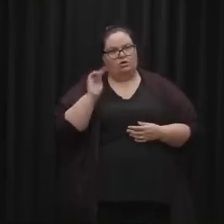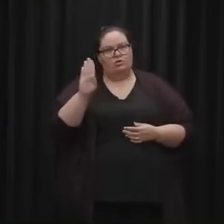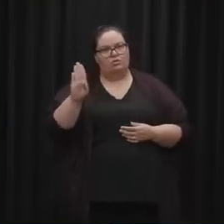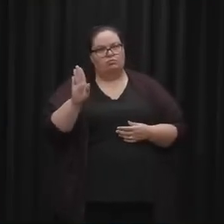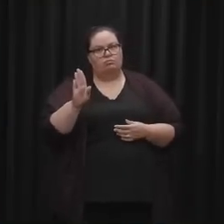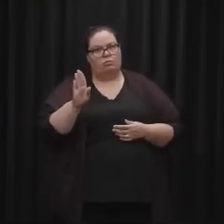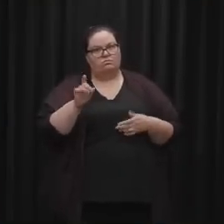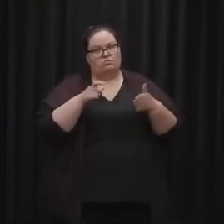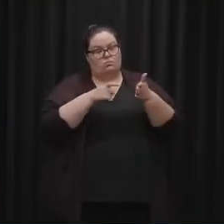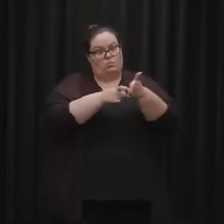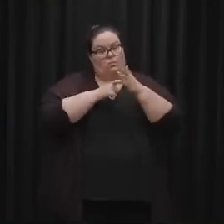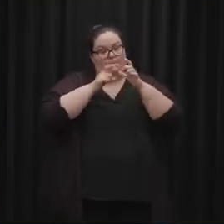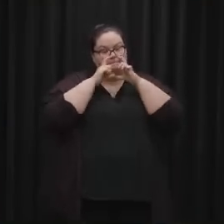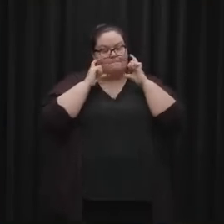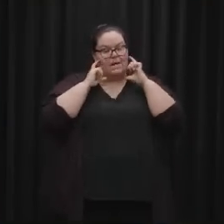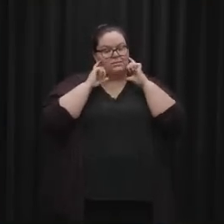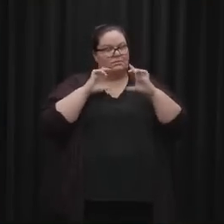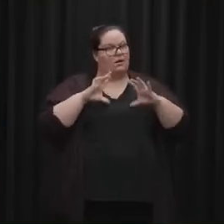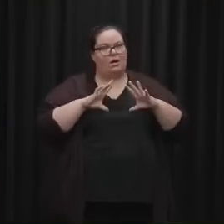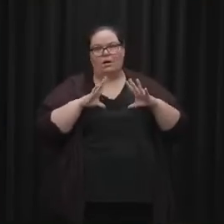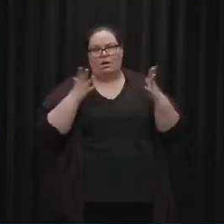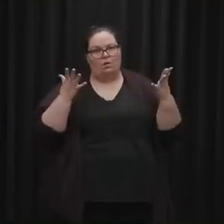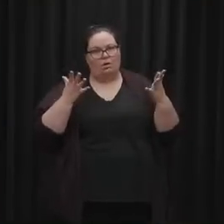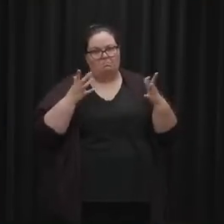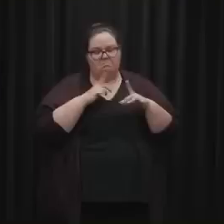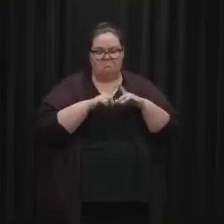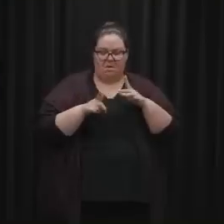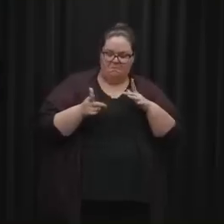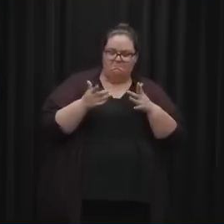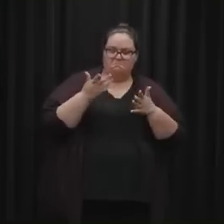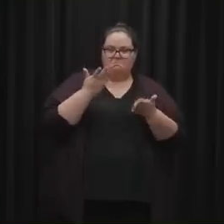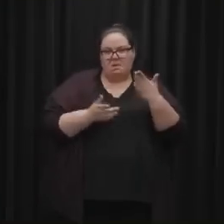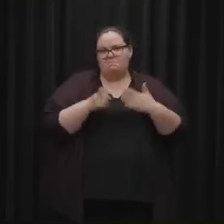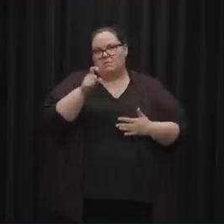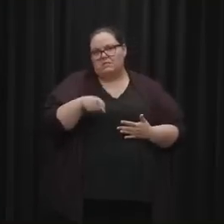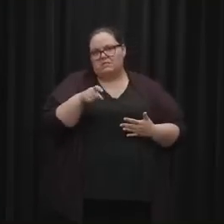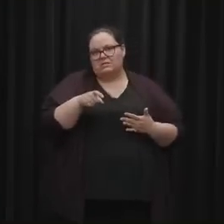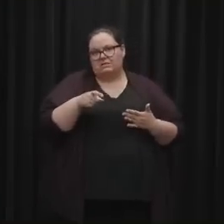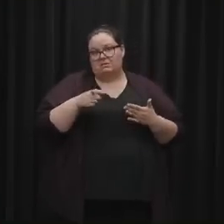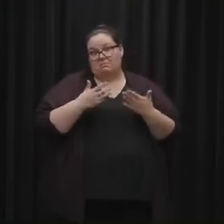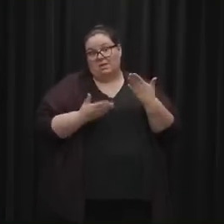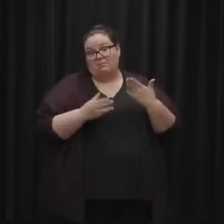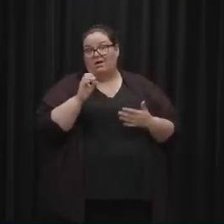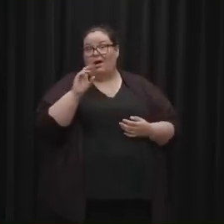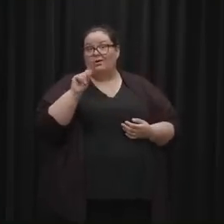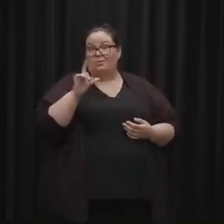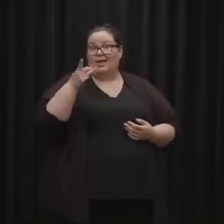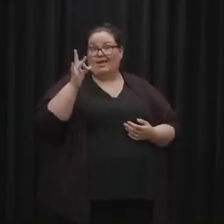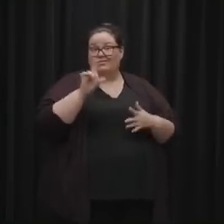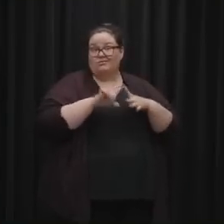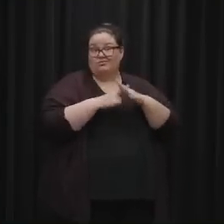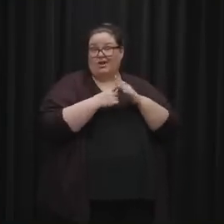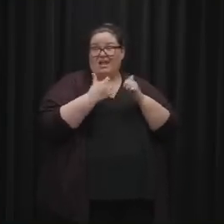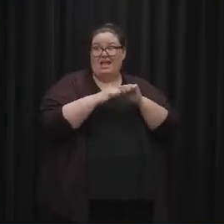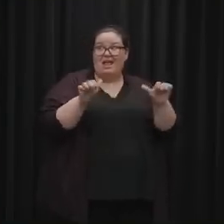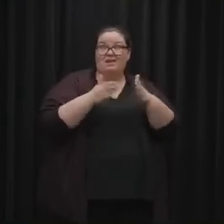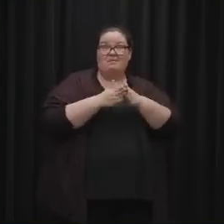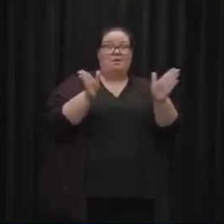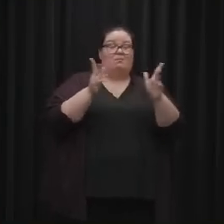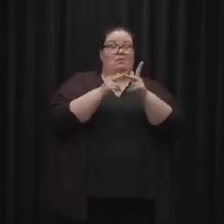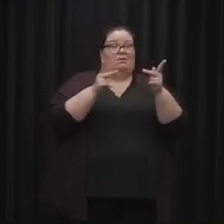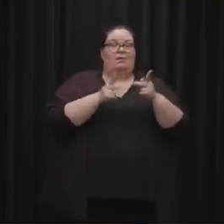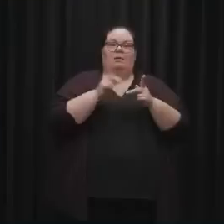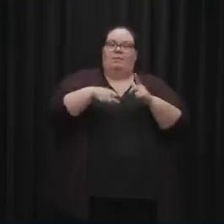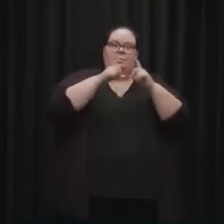spaces, I know that it may be soon necessary, even as early as October 8th. When you go into a public setting where